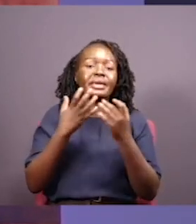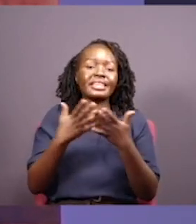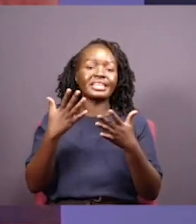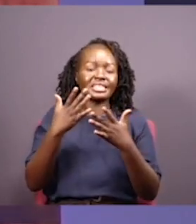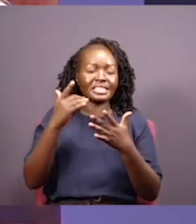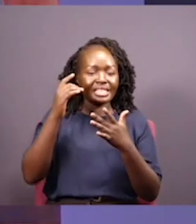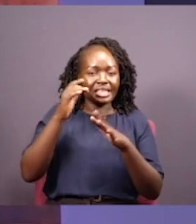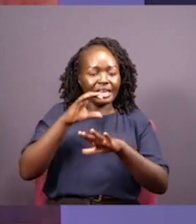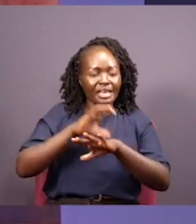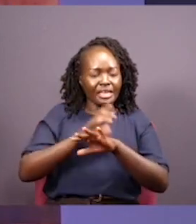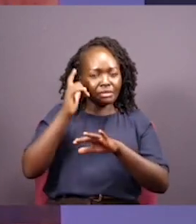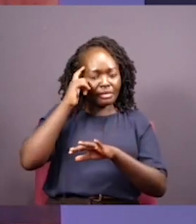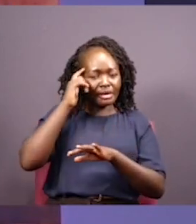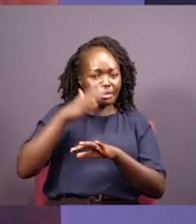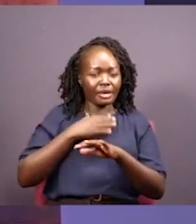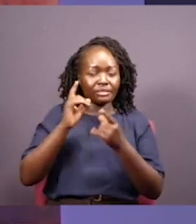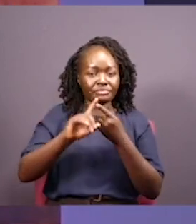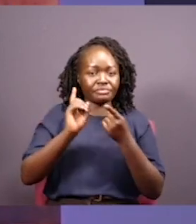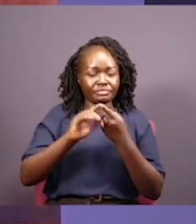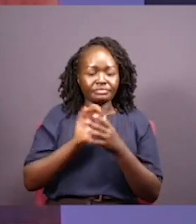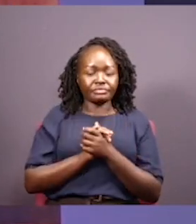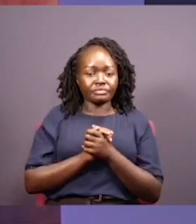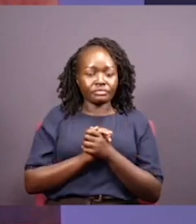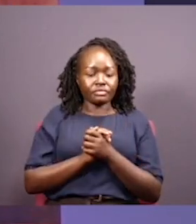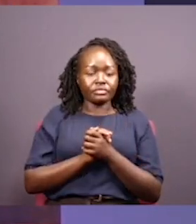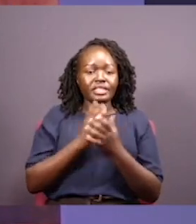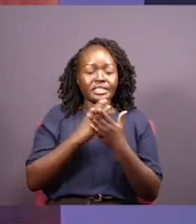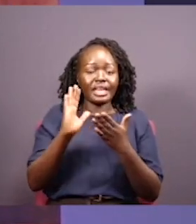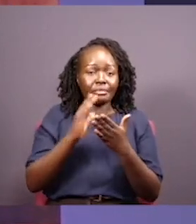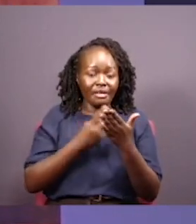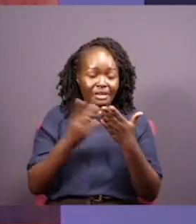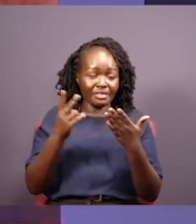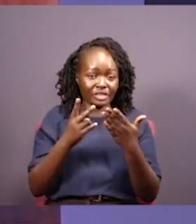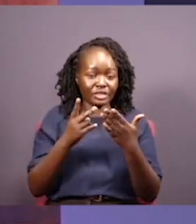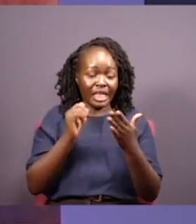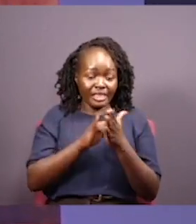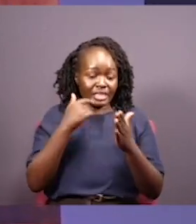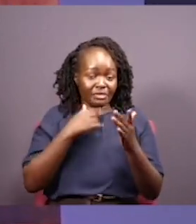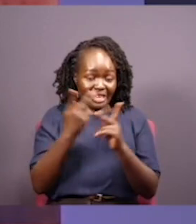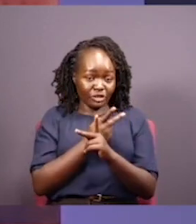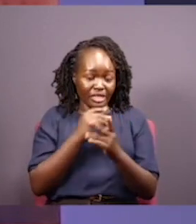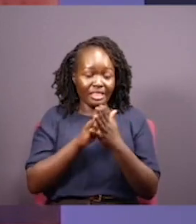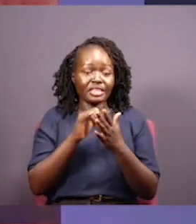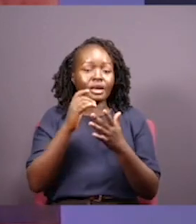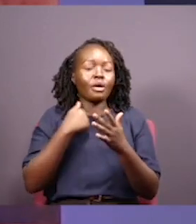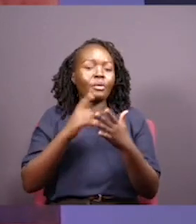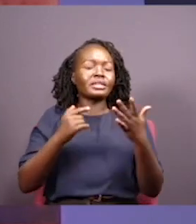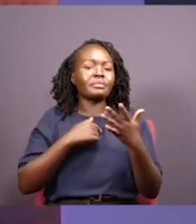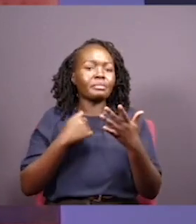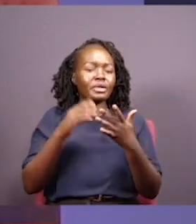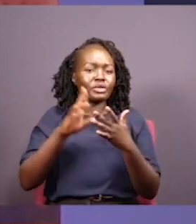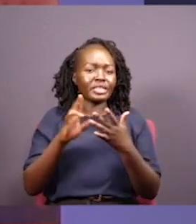attention. First, in some Bible versions, like the one that I'm using, he begins by drawing their attention. He tells